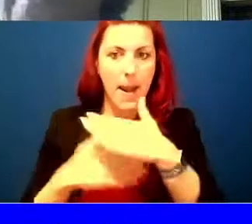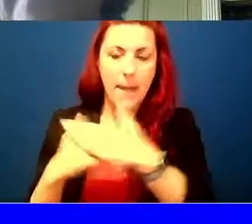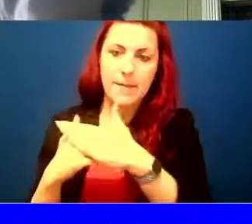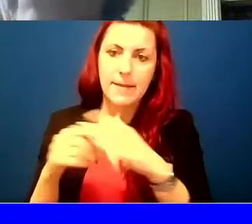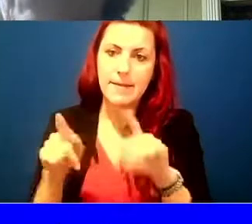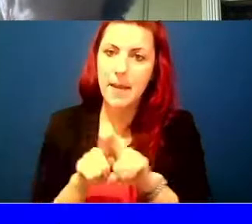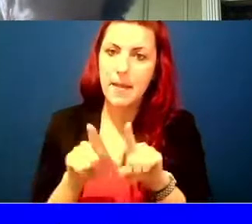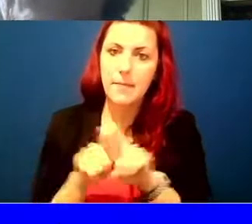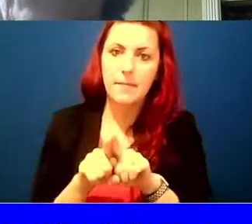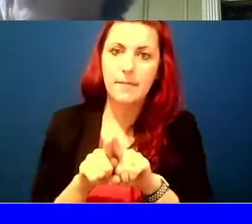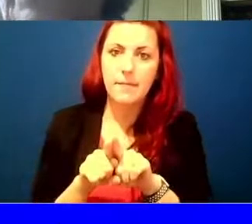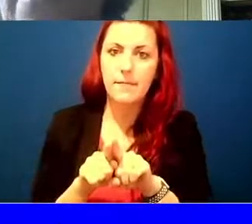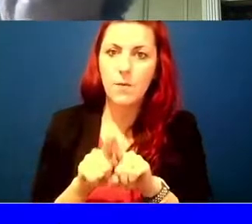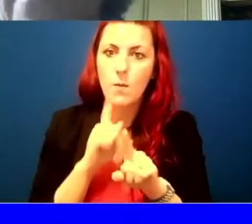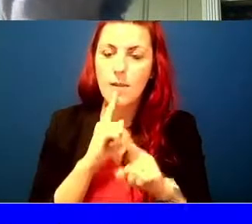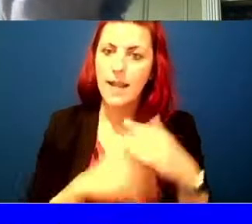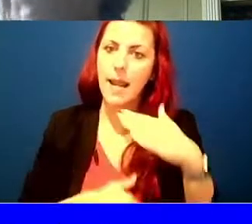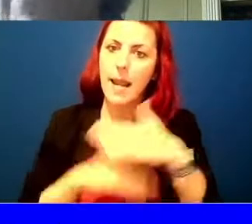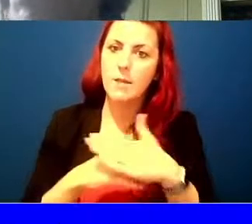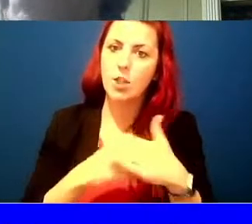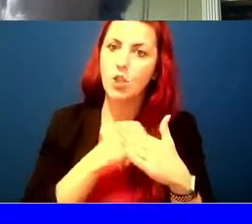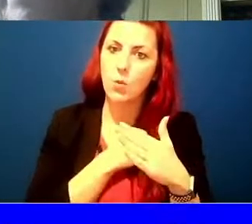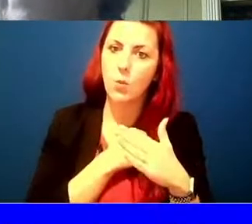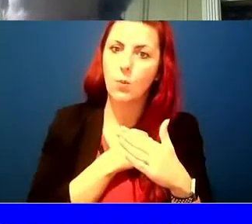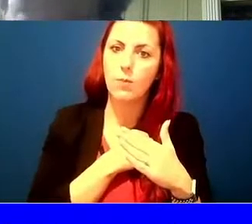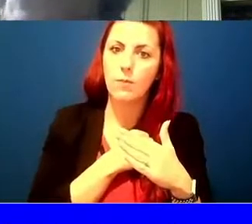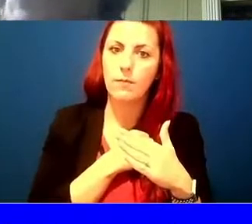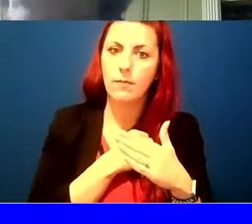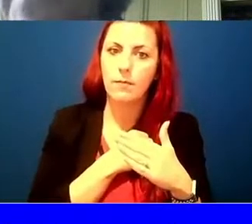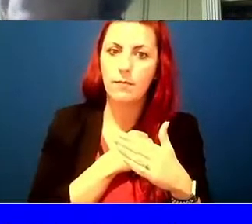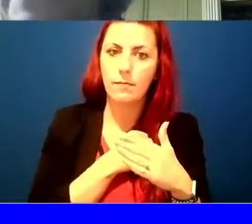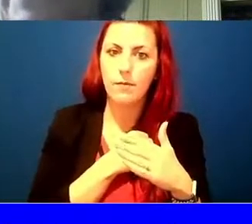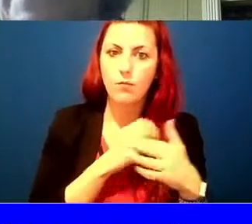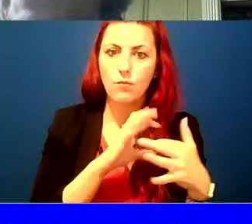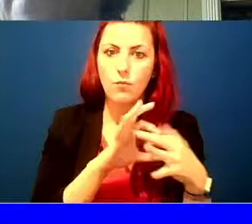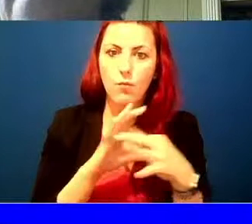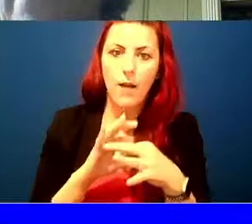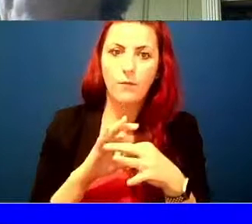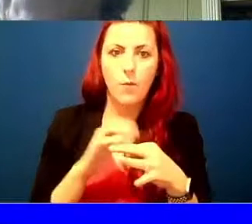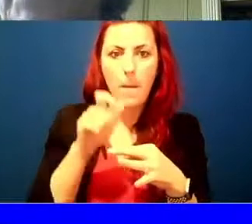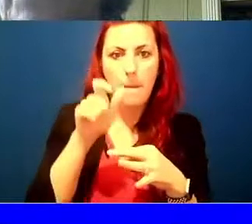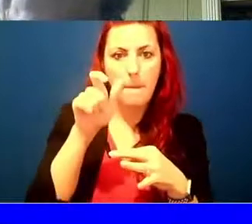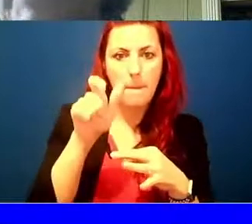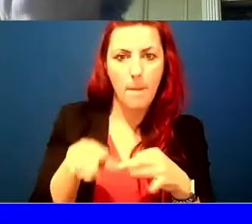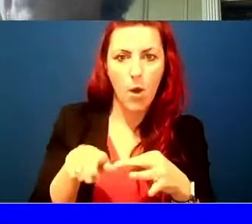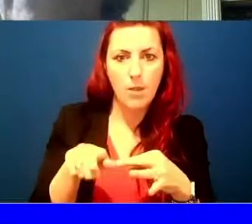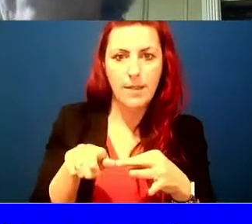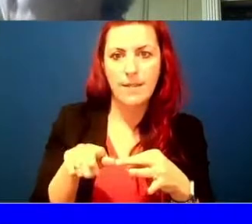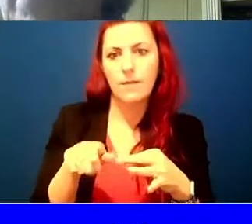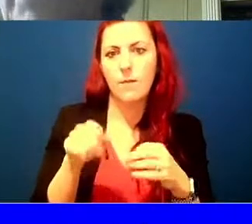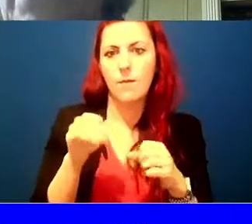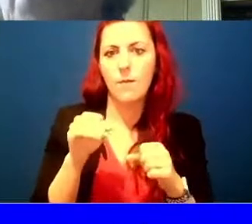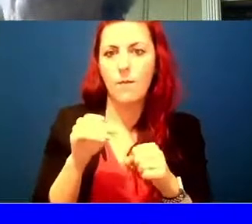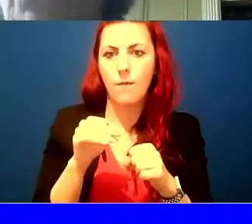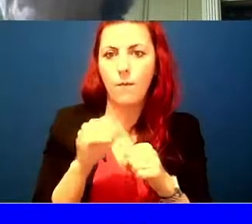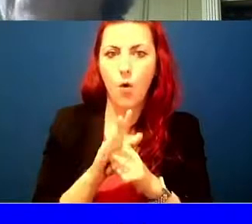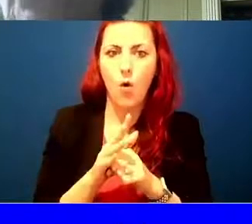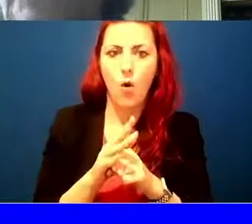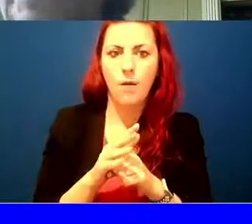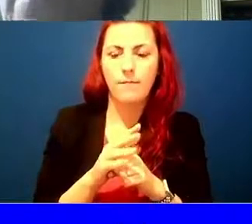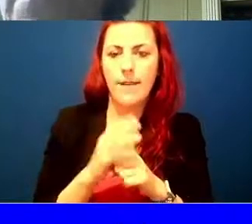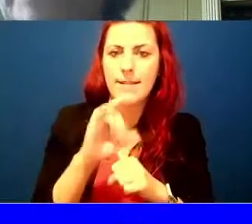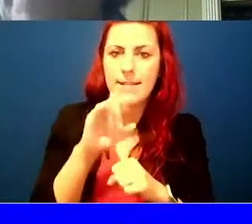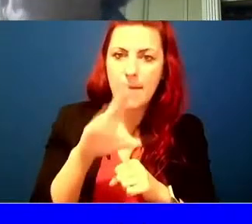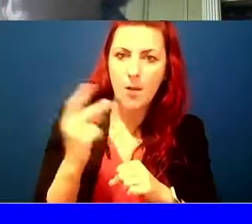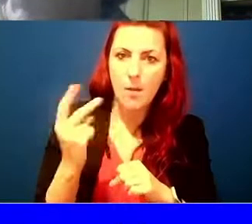control is limited to a relevant person for the purposes of that Act, is a person who is a spouse or civil partner, or